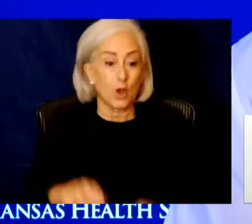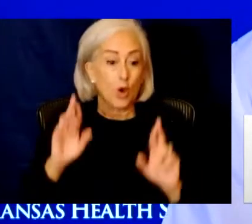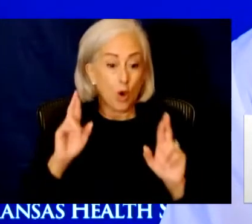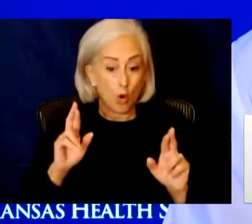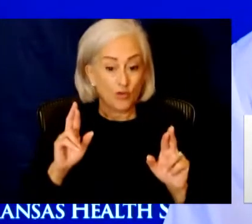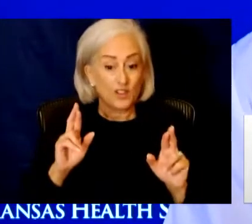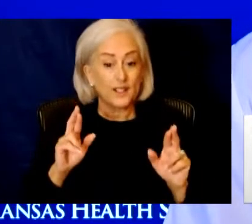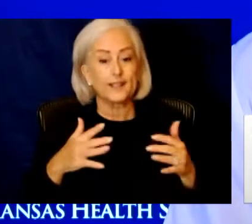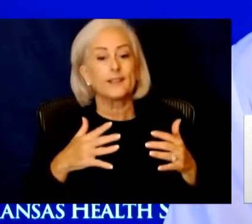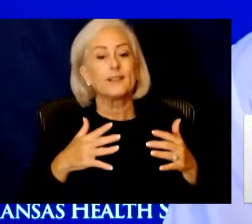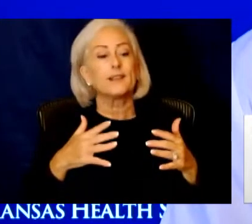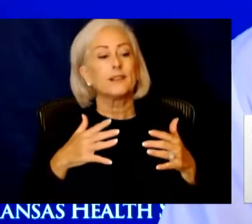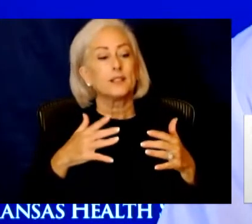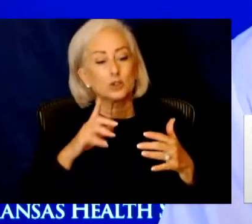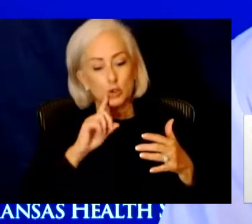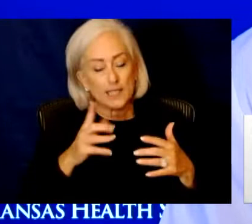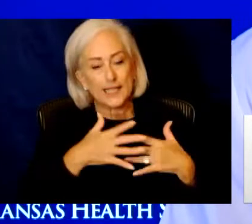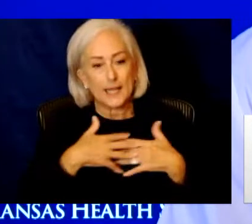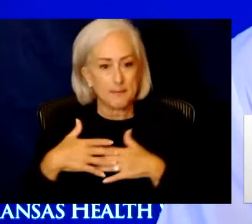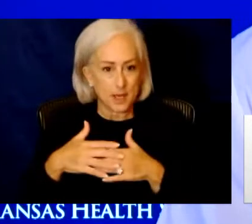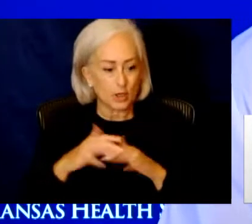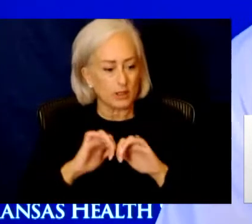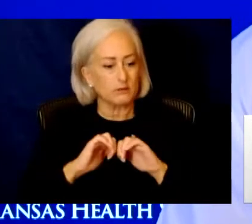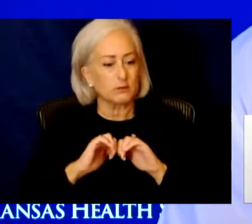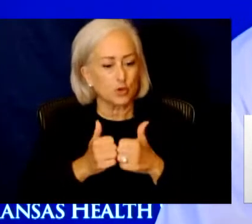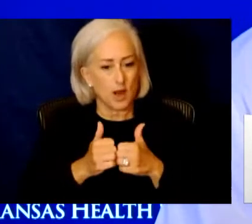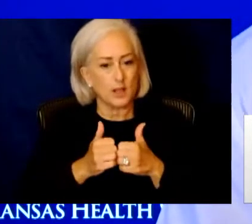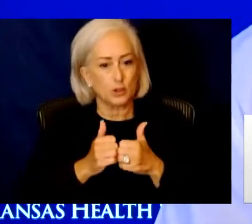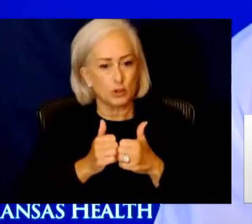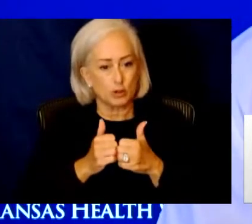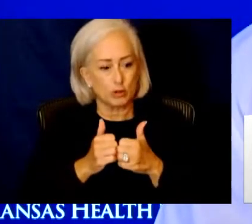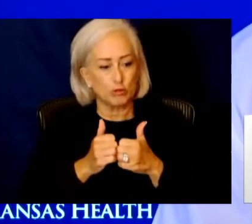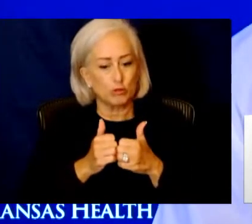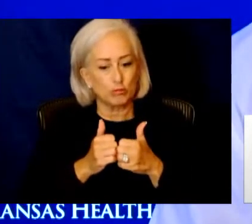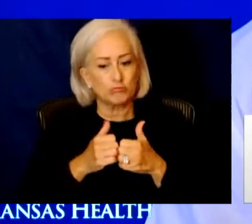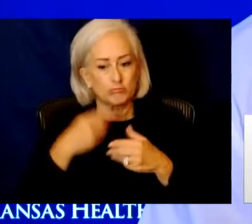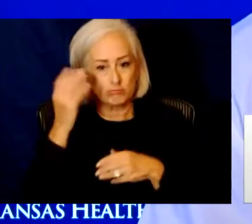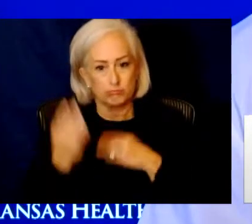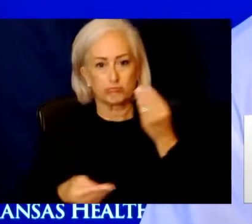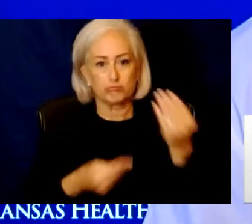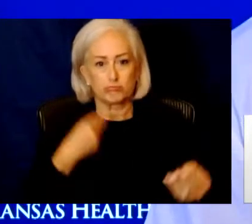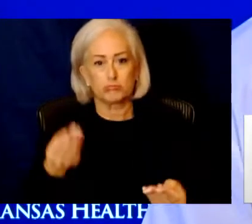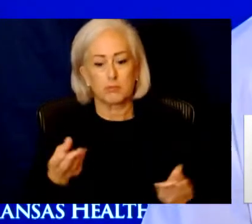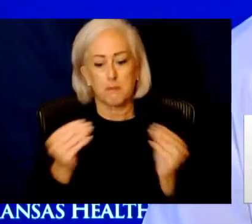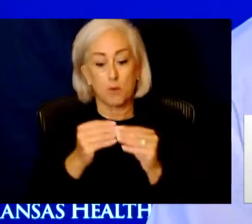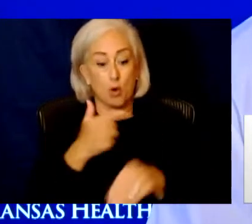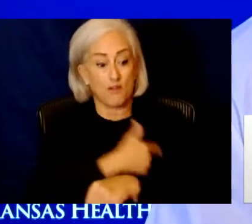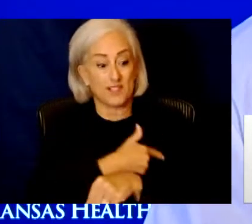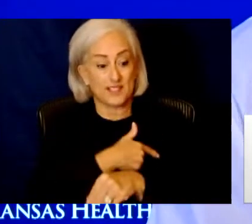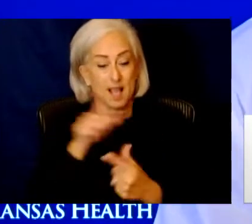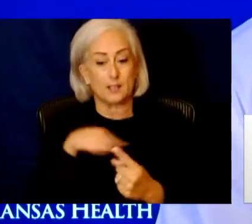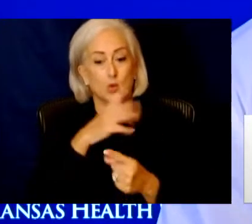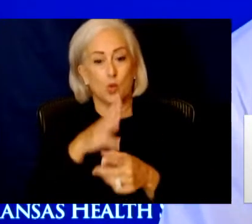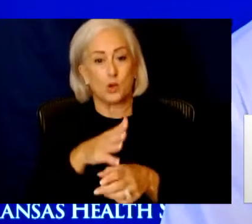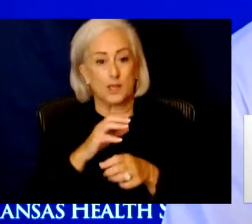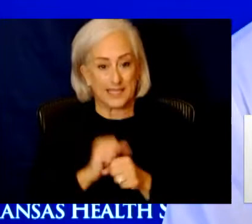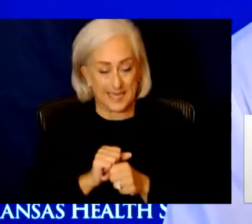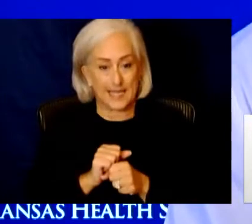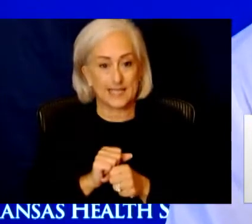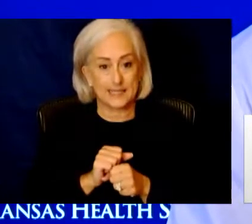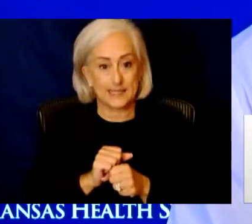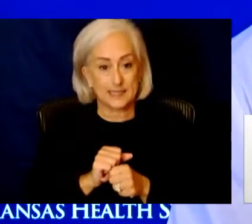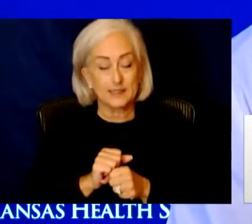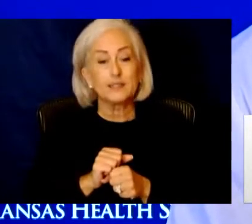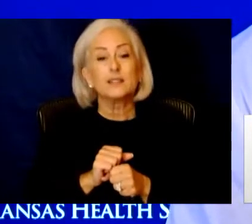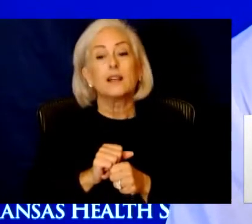really trying to roll out the supply of vaccines as we get them, but also create that access so that everybody